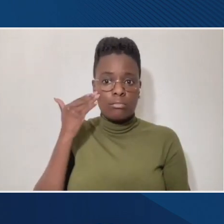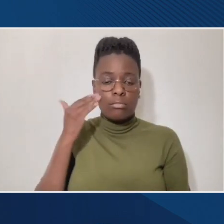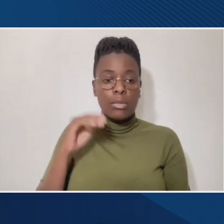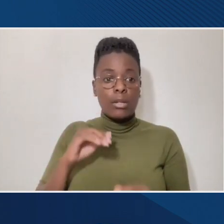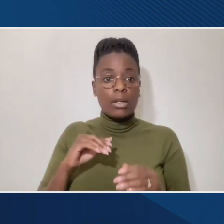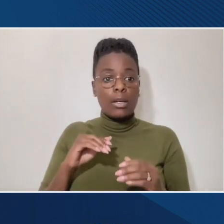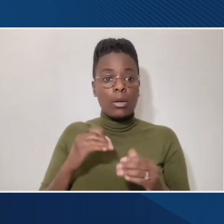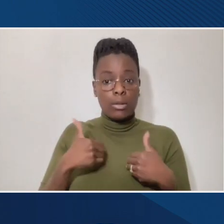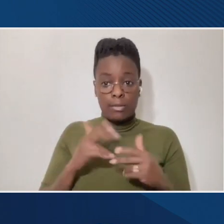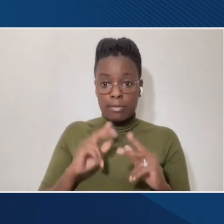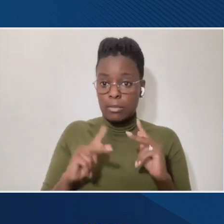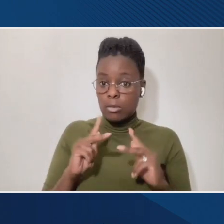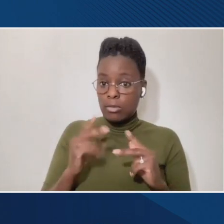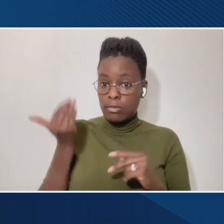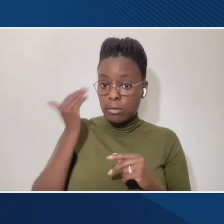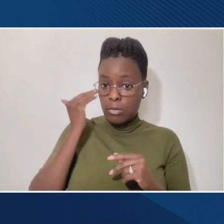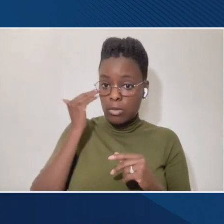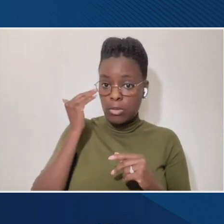the student